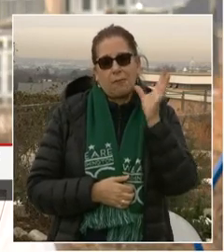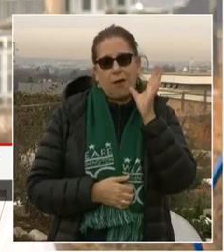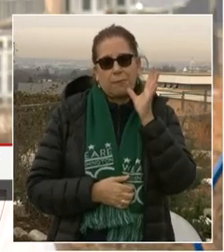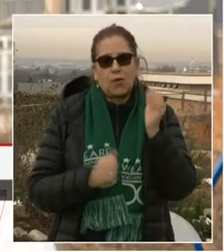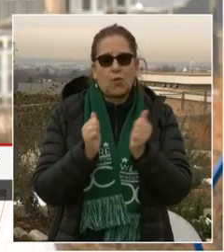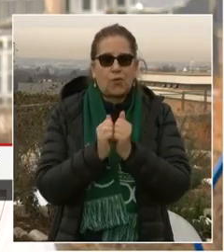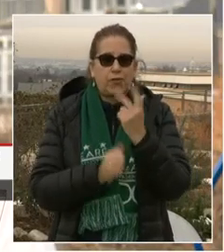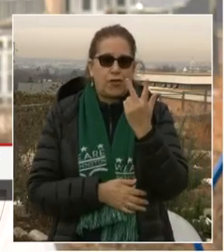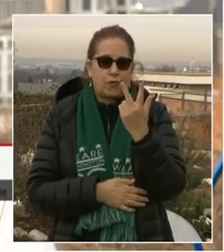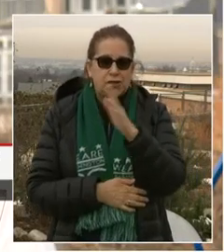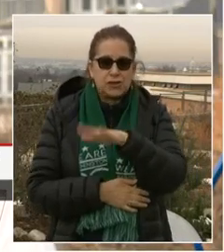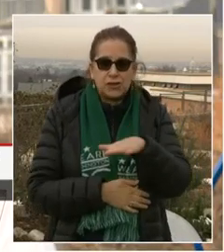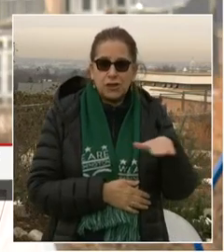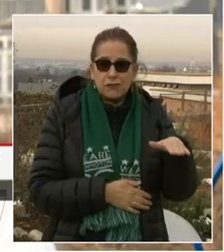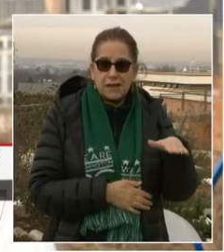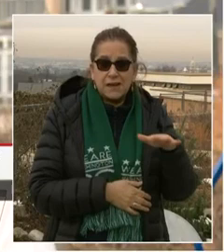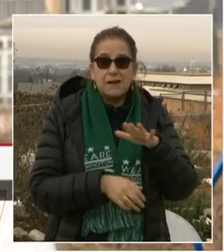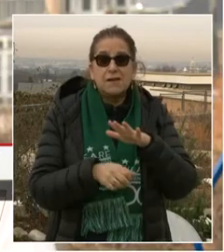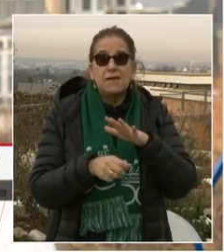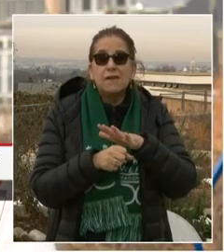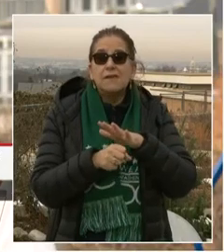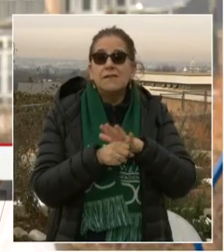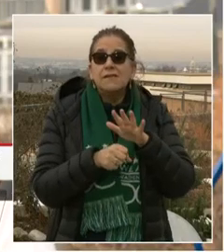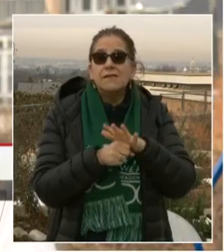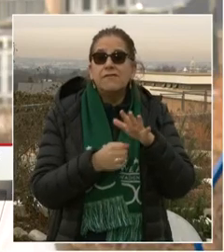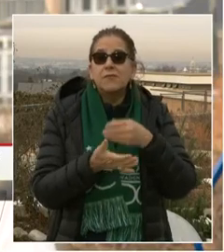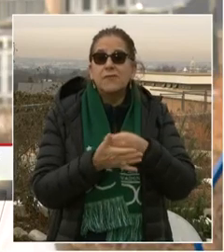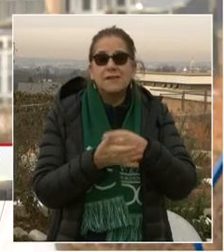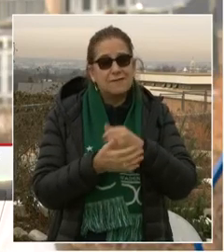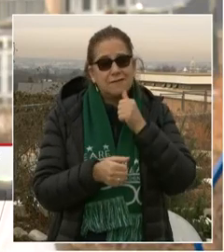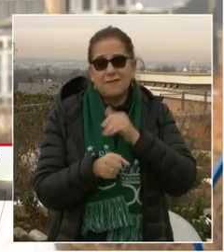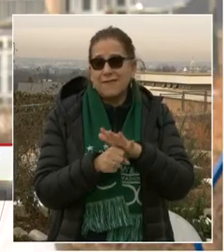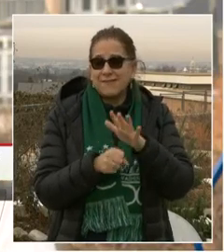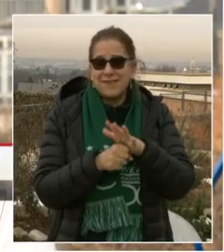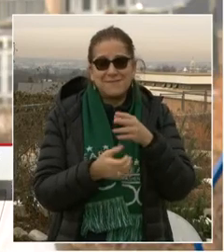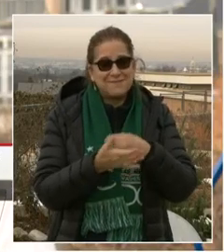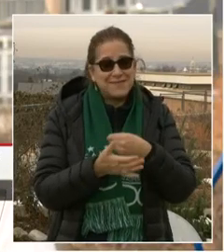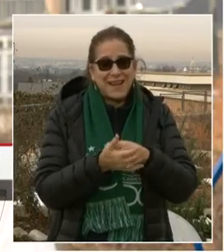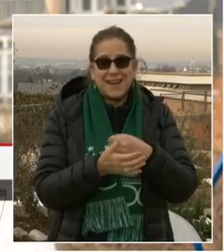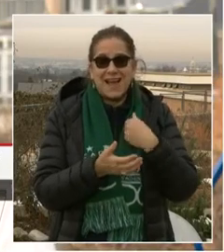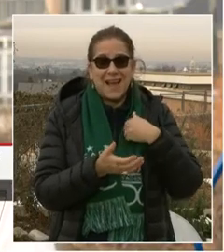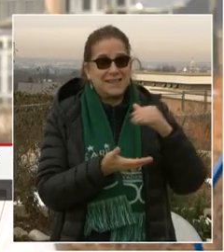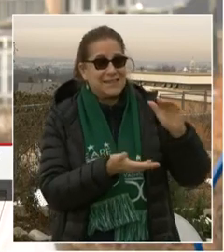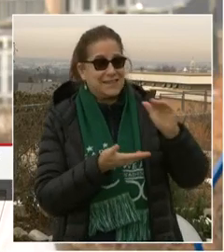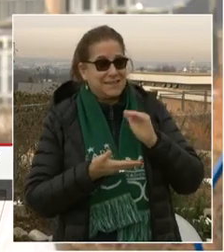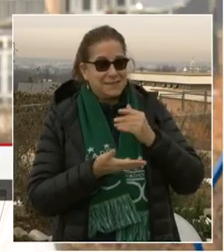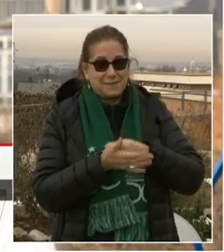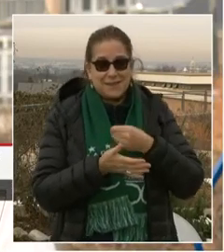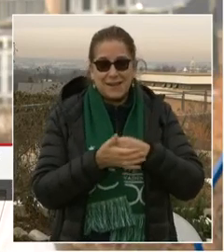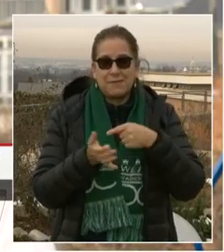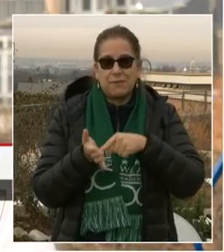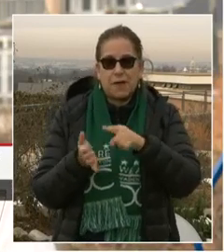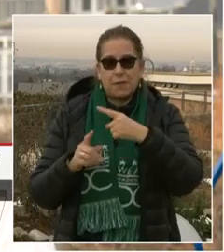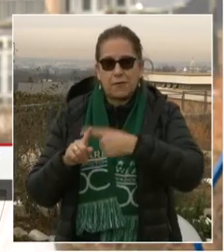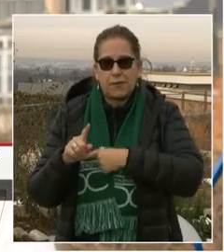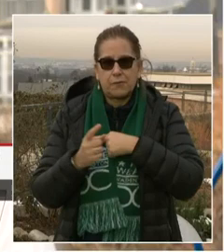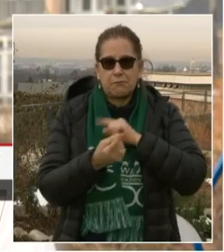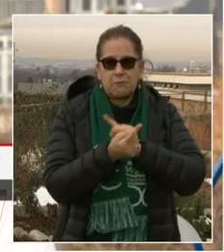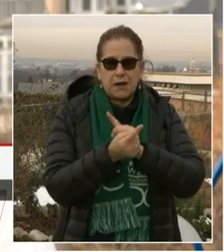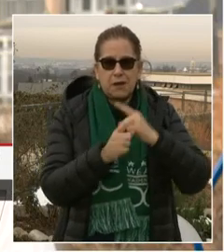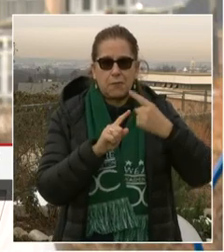only 1 more month of mortgage. Nothing more. I was accruing debt and dealing with so much